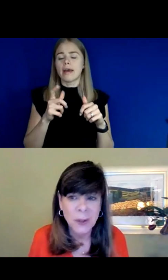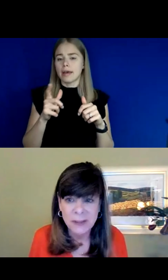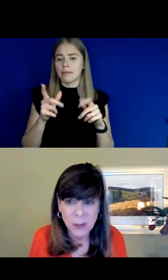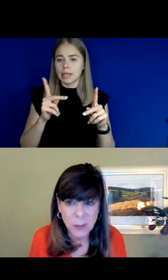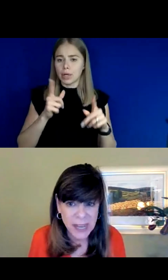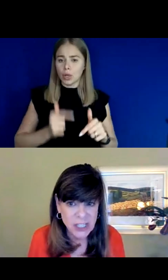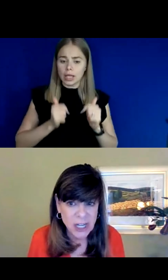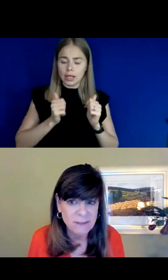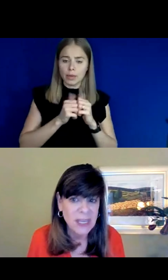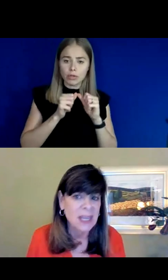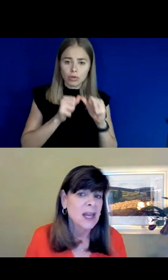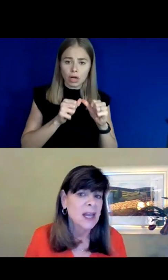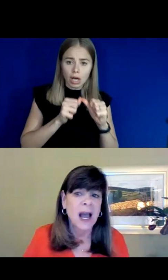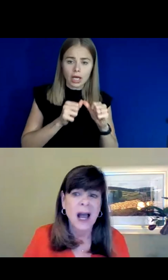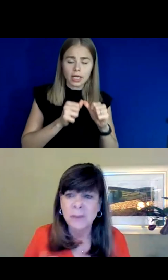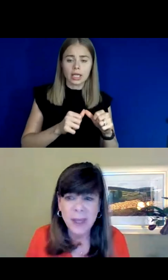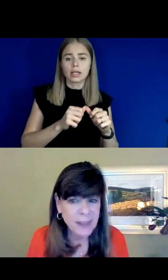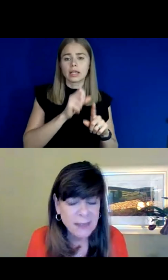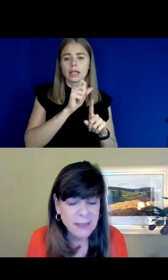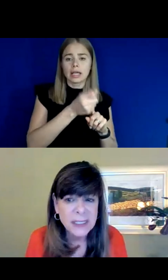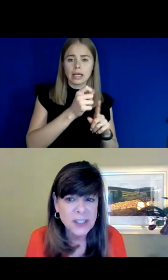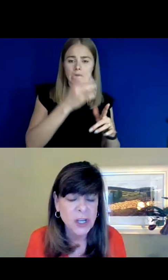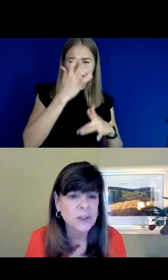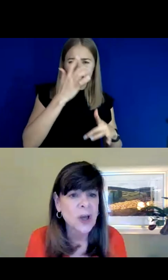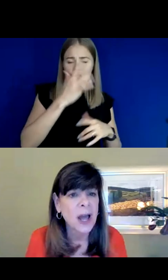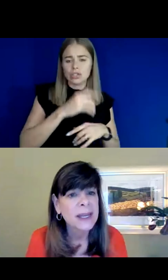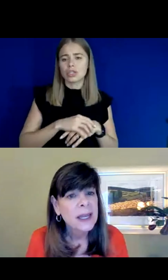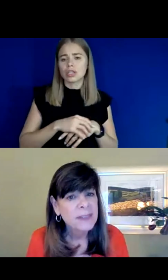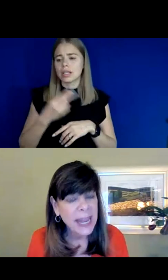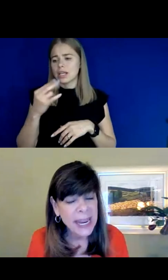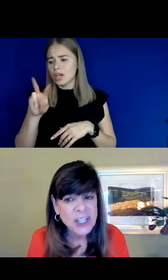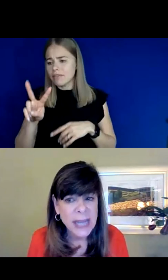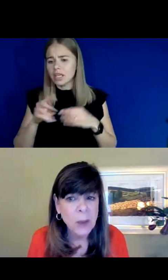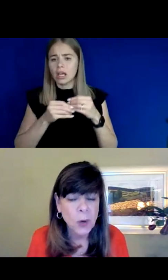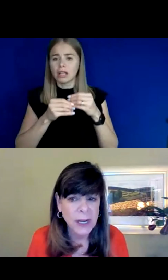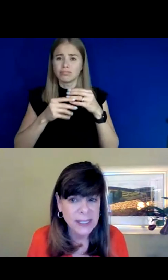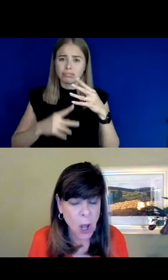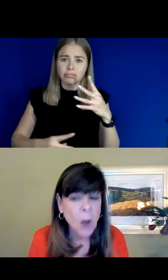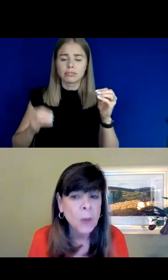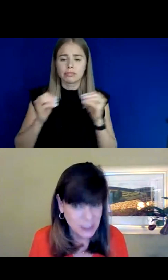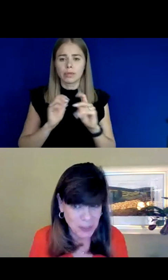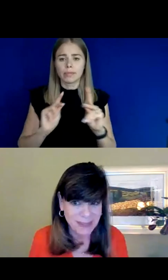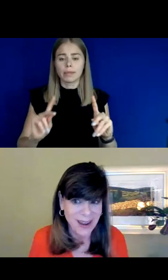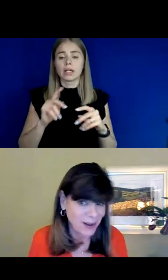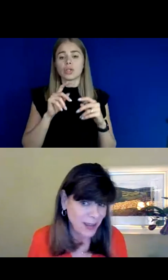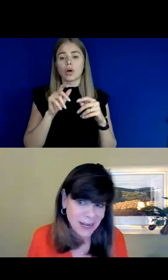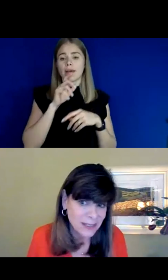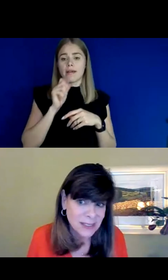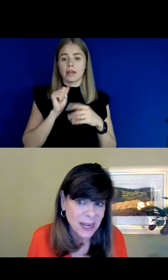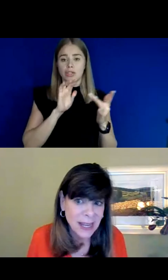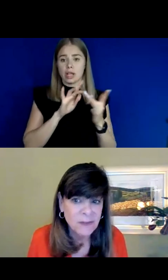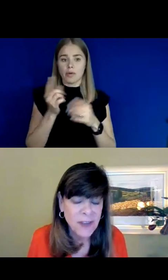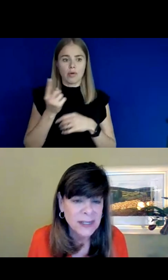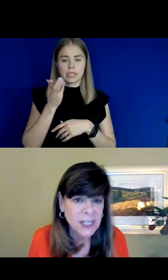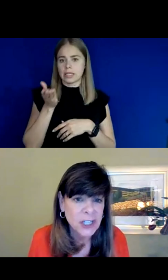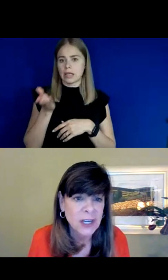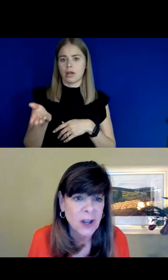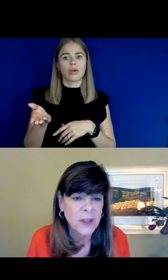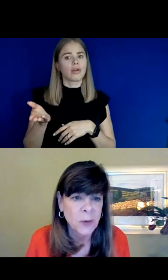people who are living with HIV, and the list goes on. The aging network has always been there, and it is at